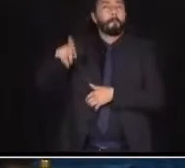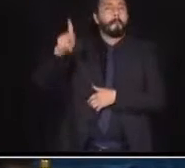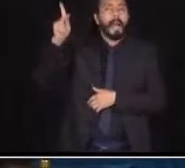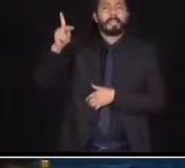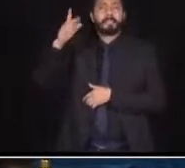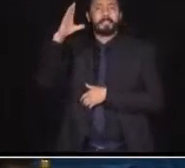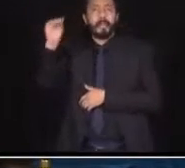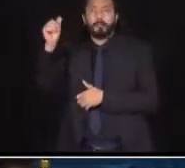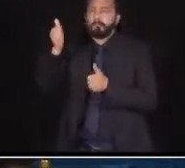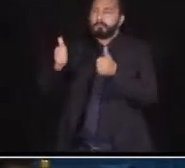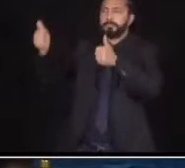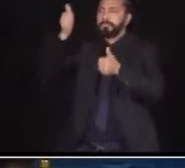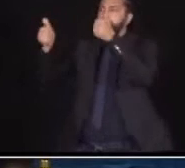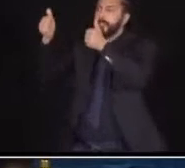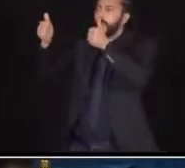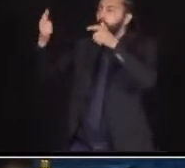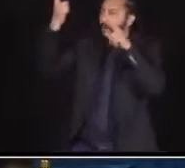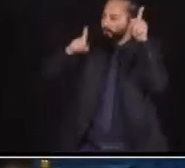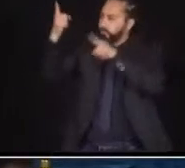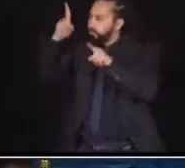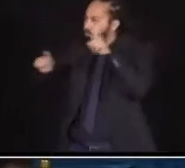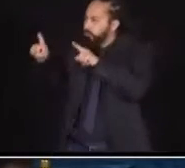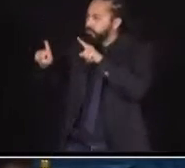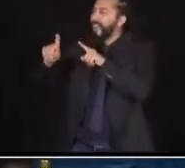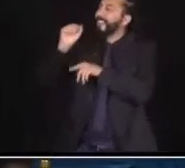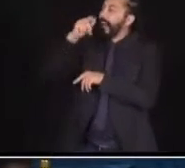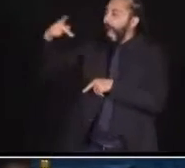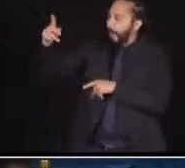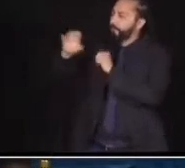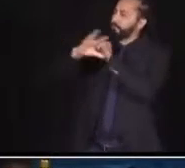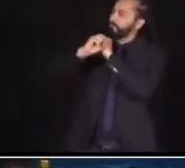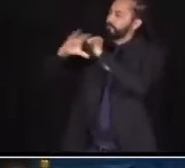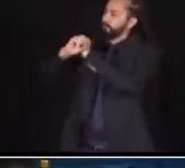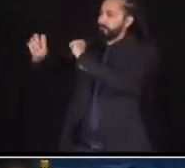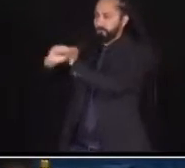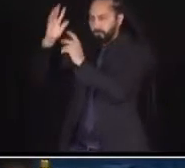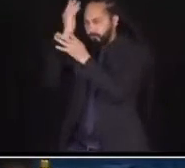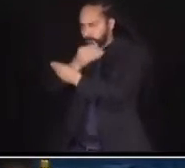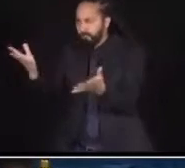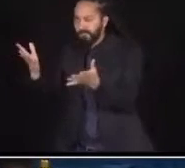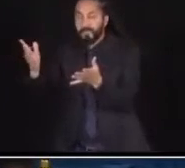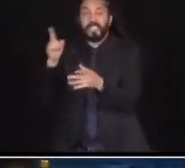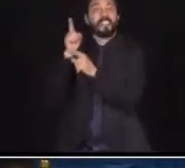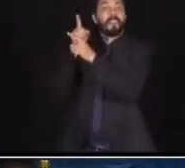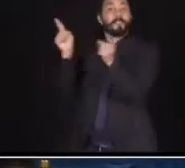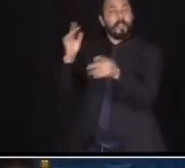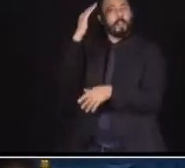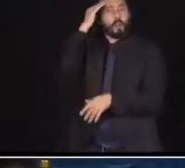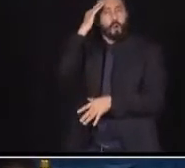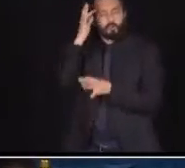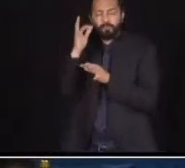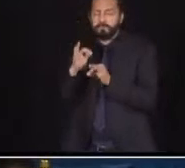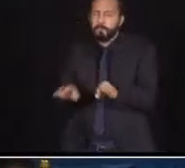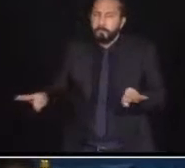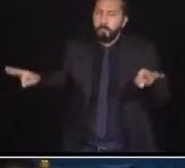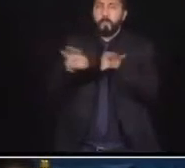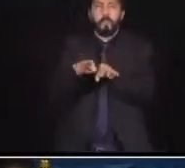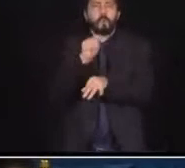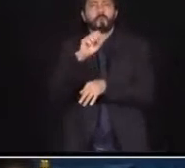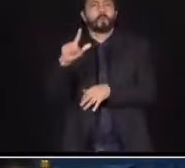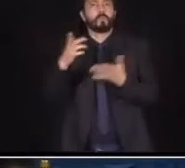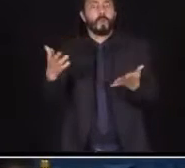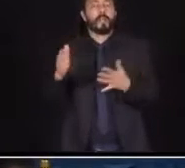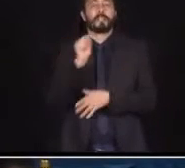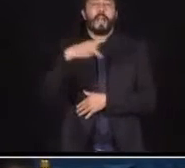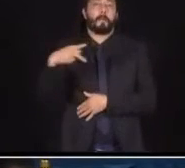with their employees and customers. They know this app is a critical tool. They know it's another way to keep their workers and